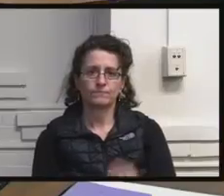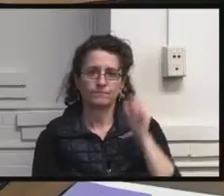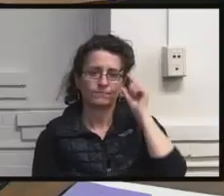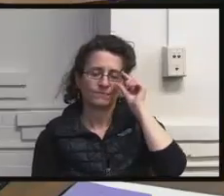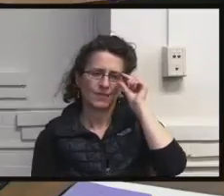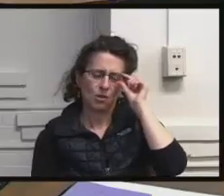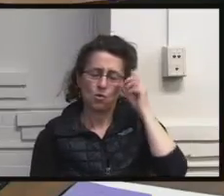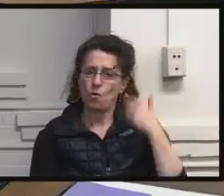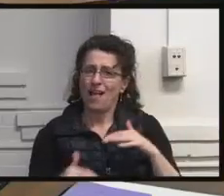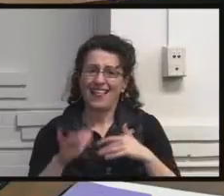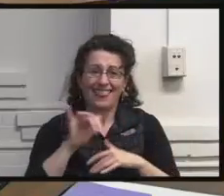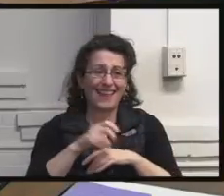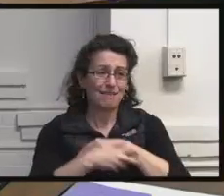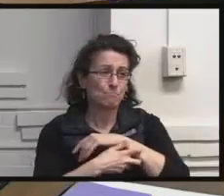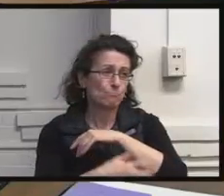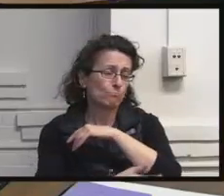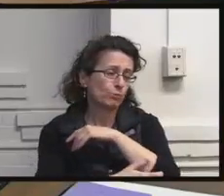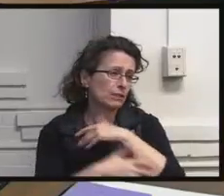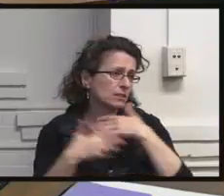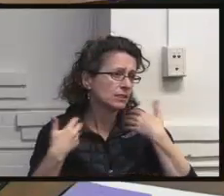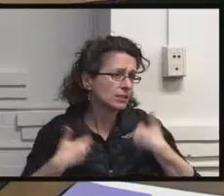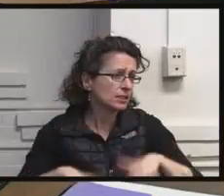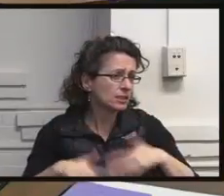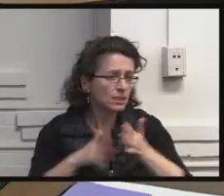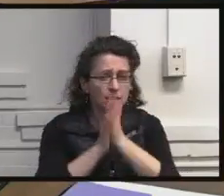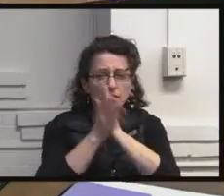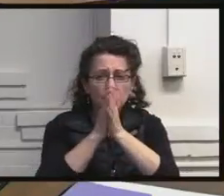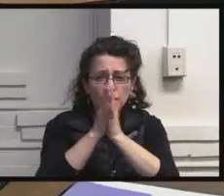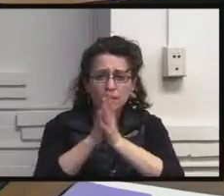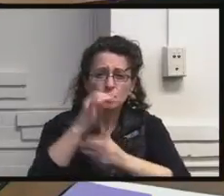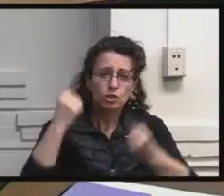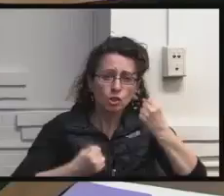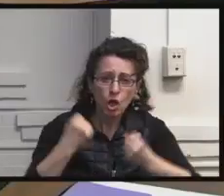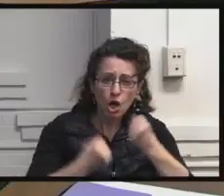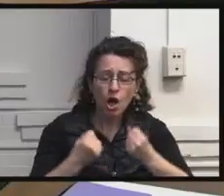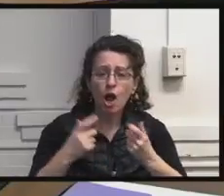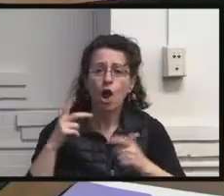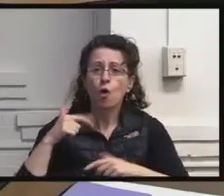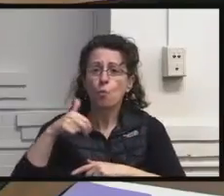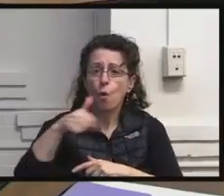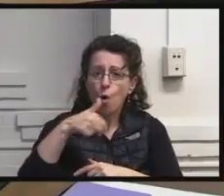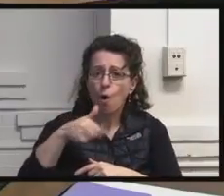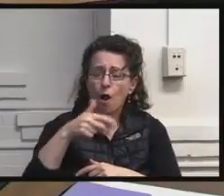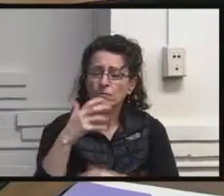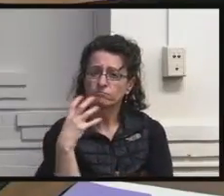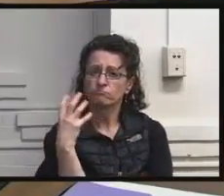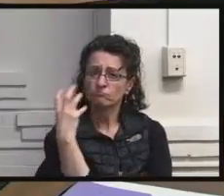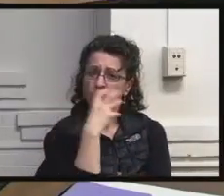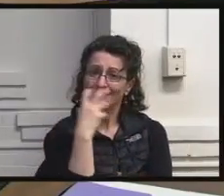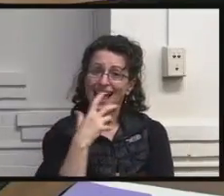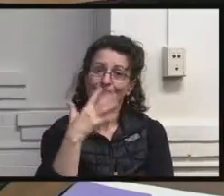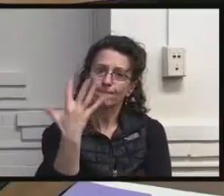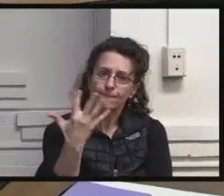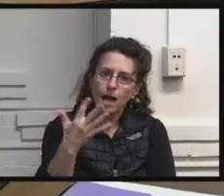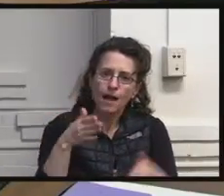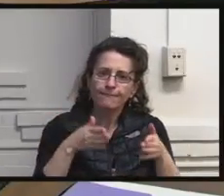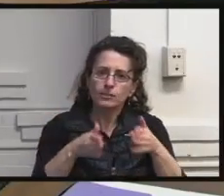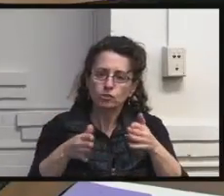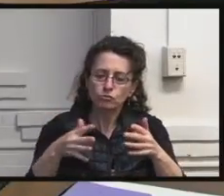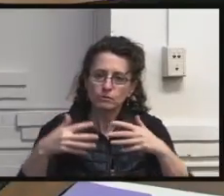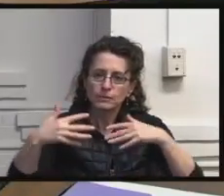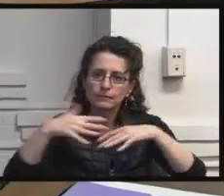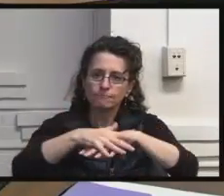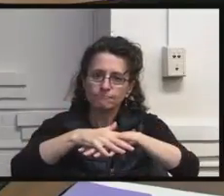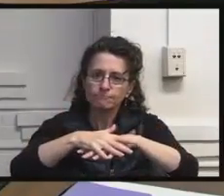widely used. I mean, it's an amazing bridge with five streets coming into that. You know,